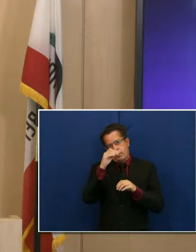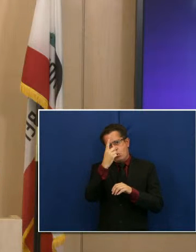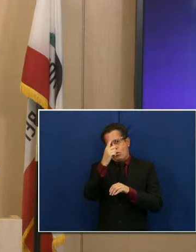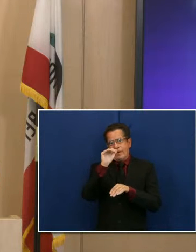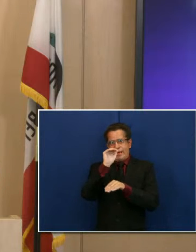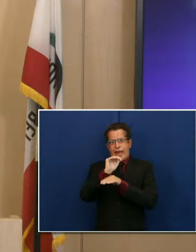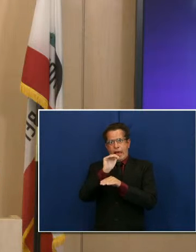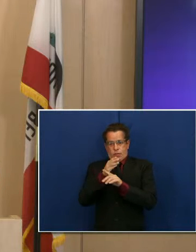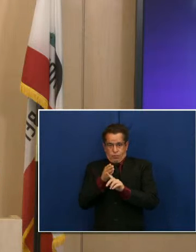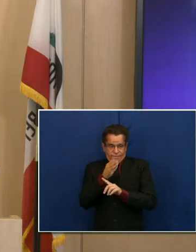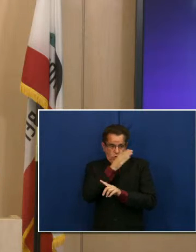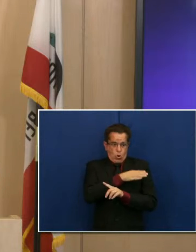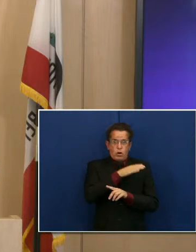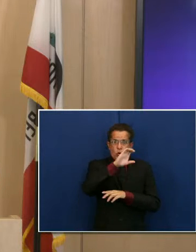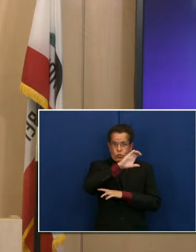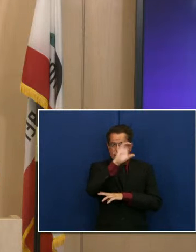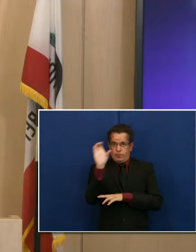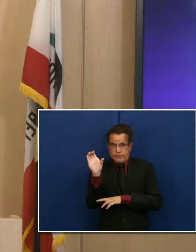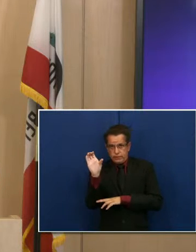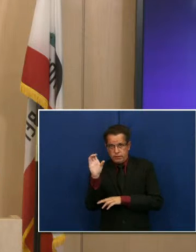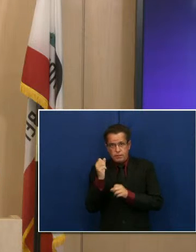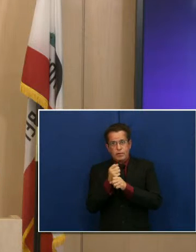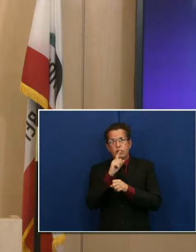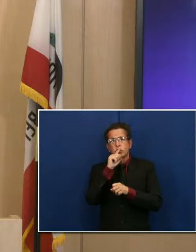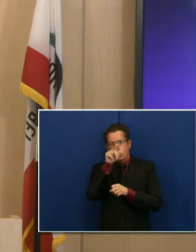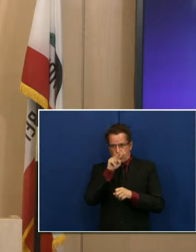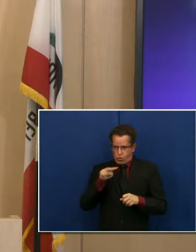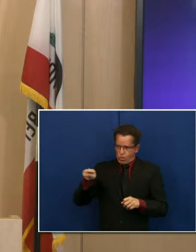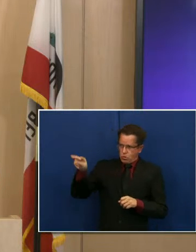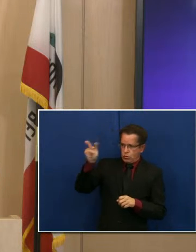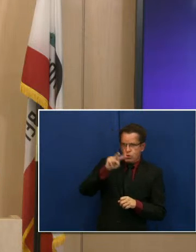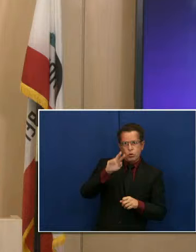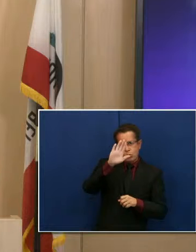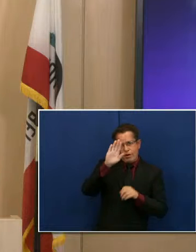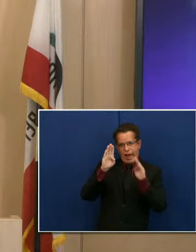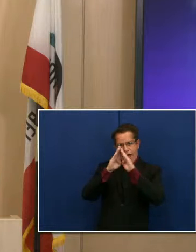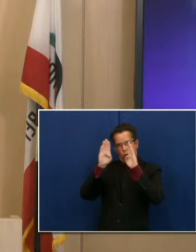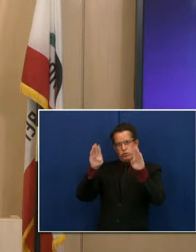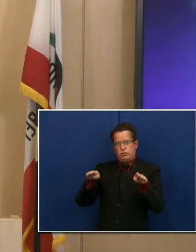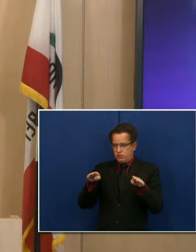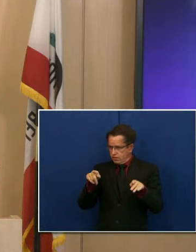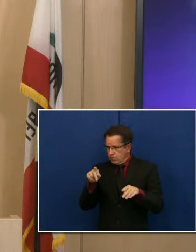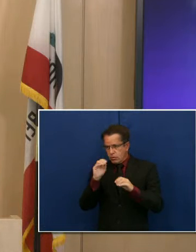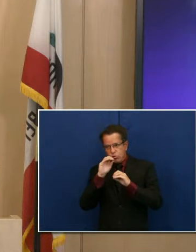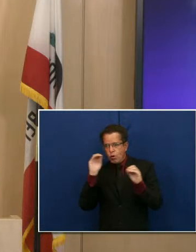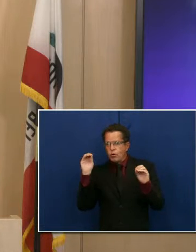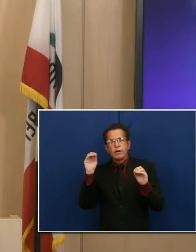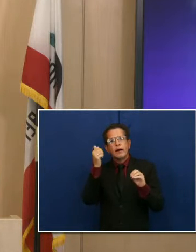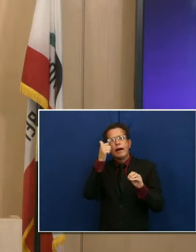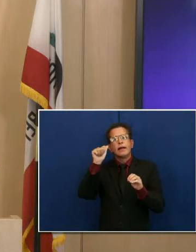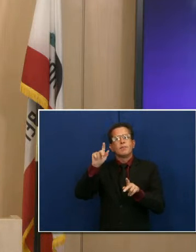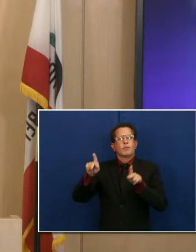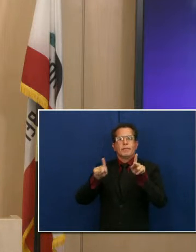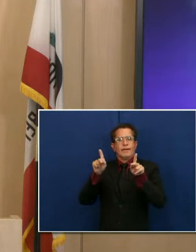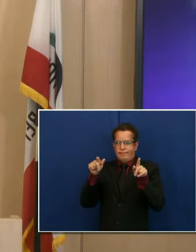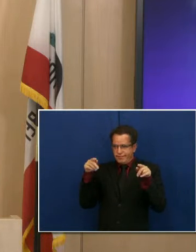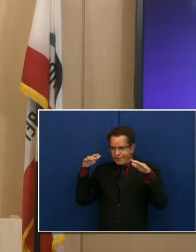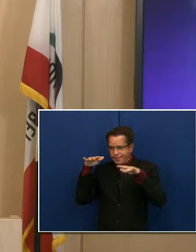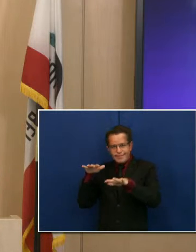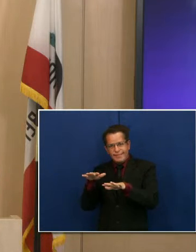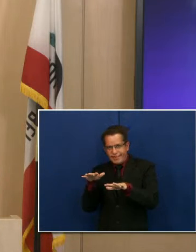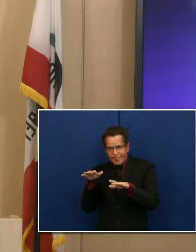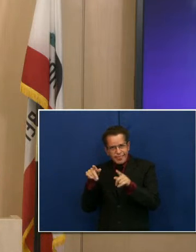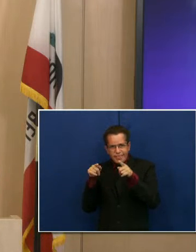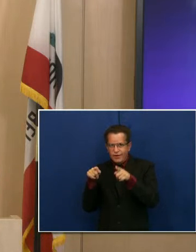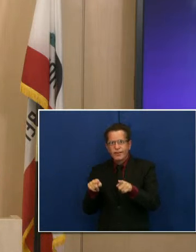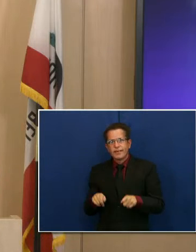Christmas, please make sure that all through the house, not a creature is stirring, not even you know the rest of the story.